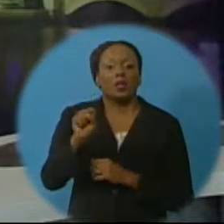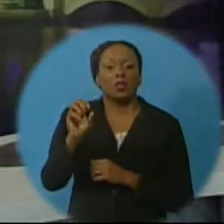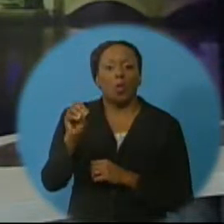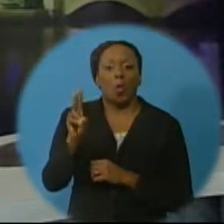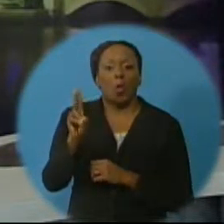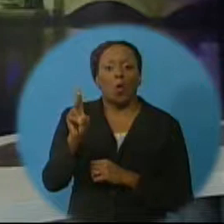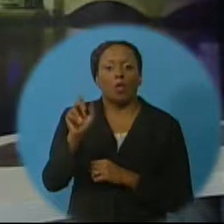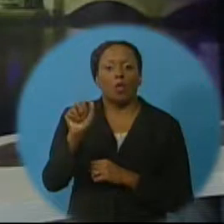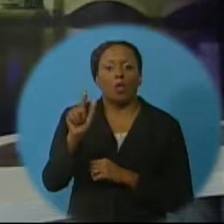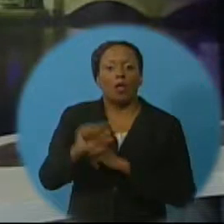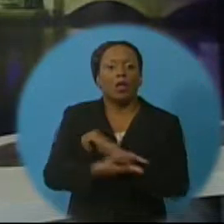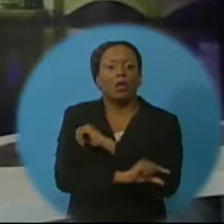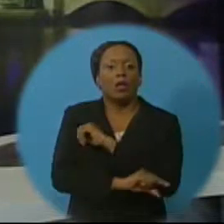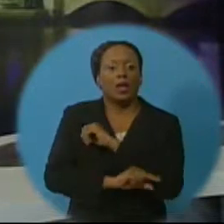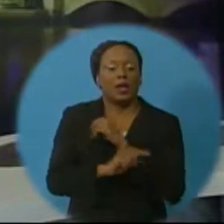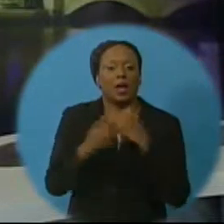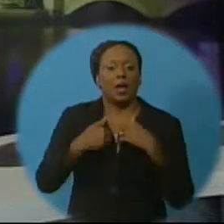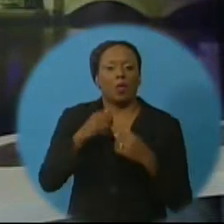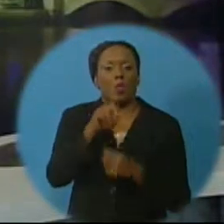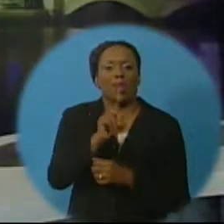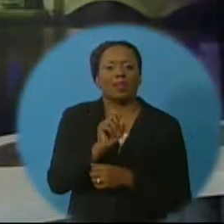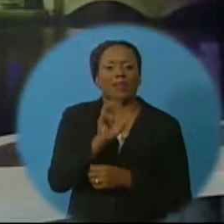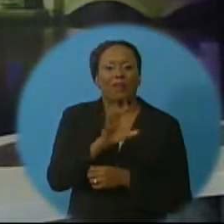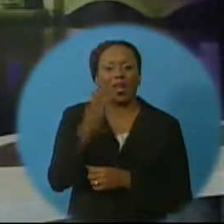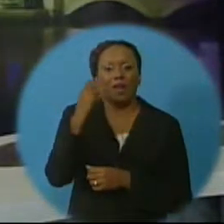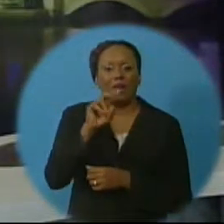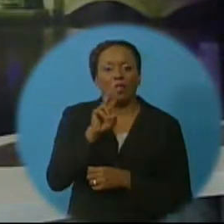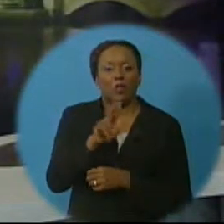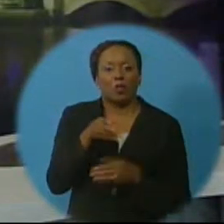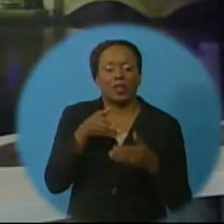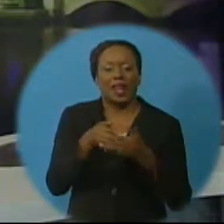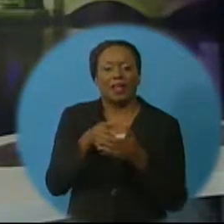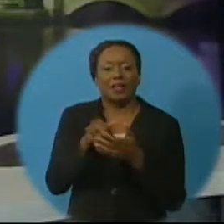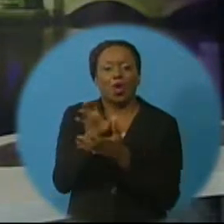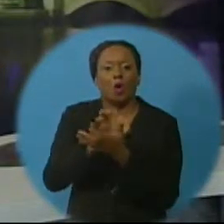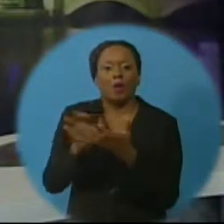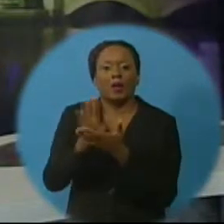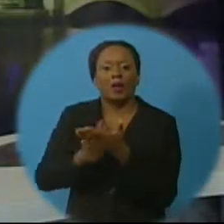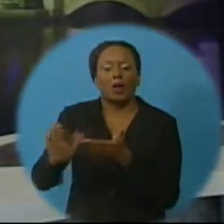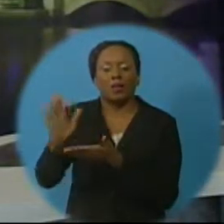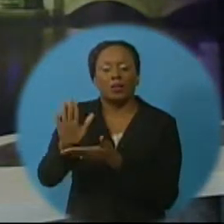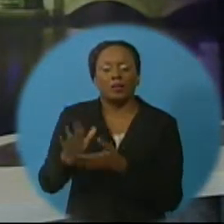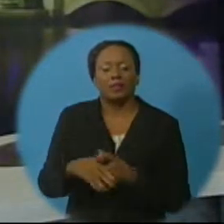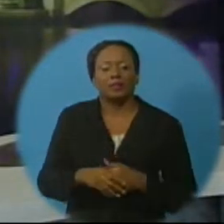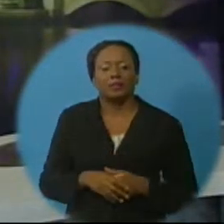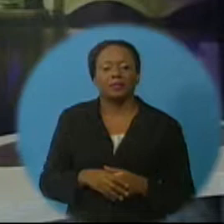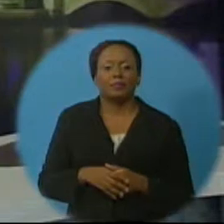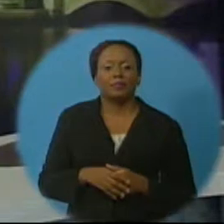a few moments ago were 105 for 2 against hosts combined campuses and colleges.